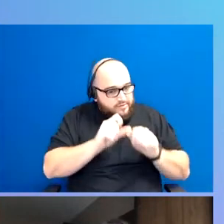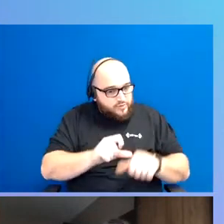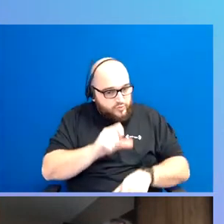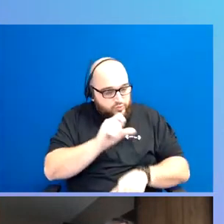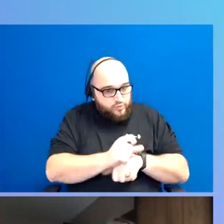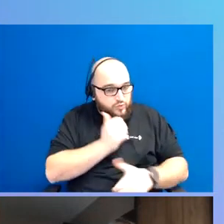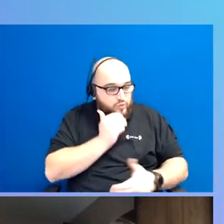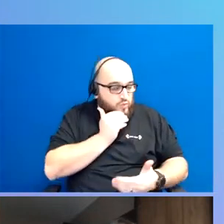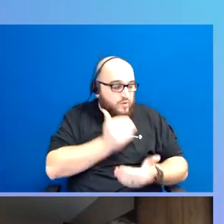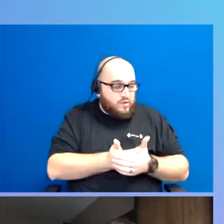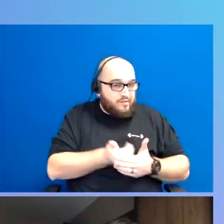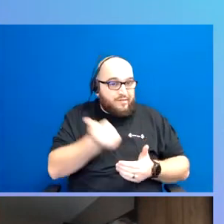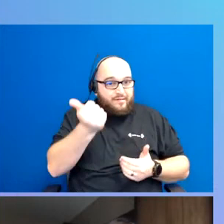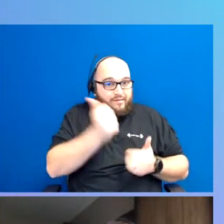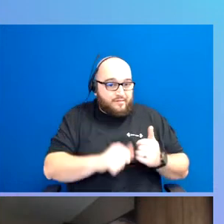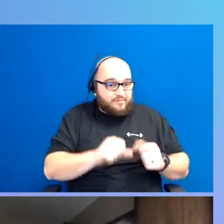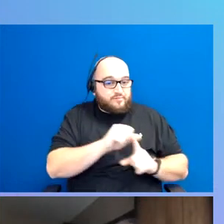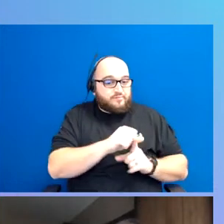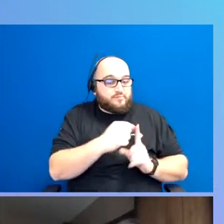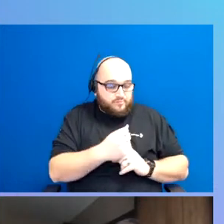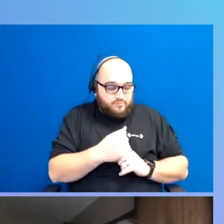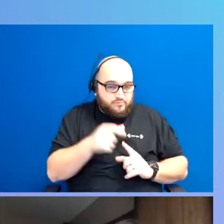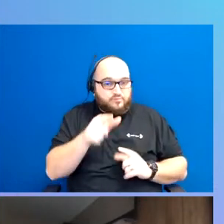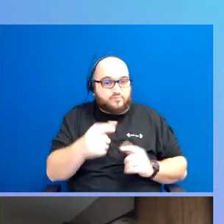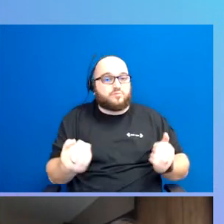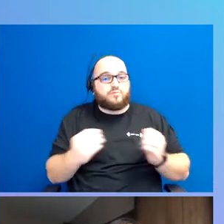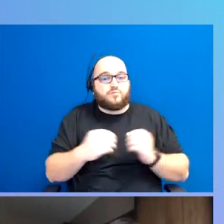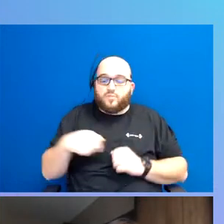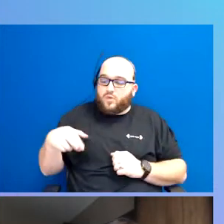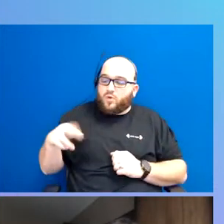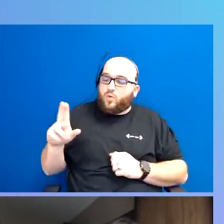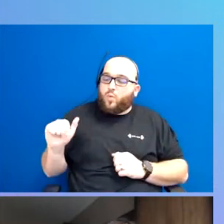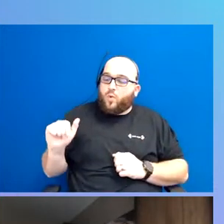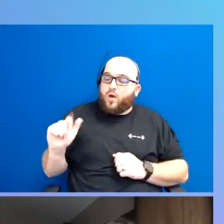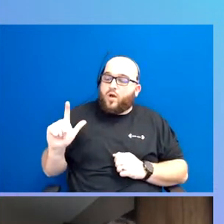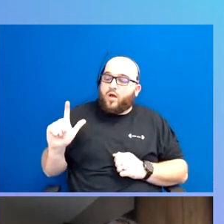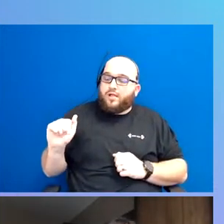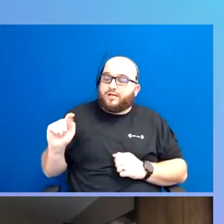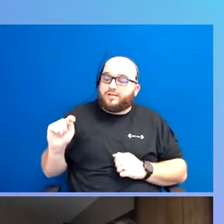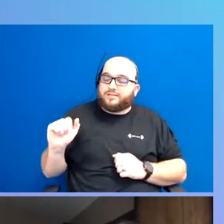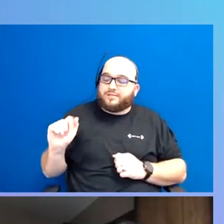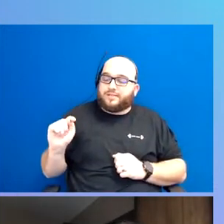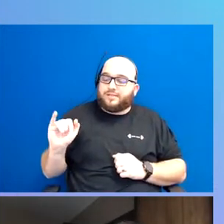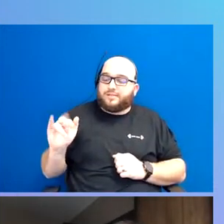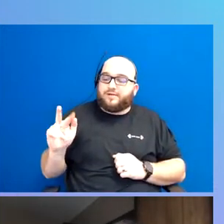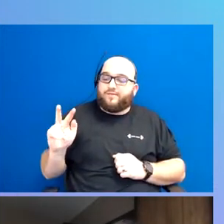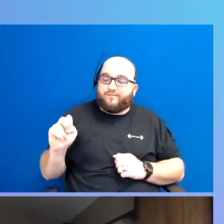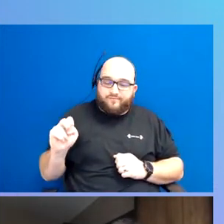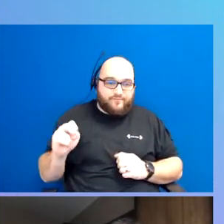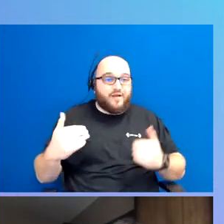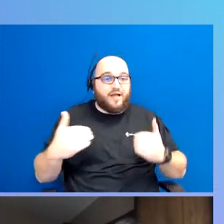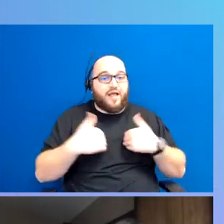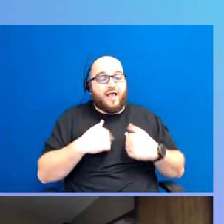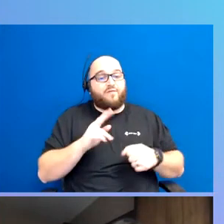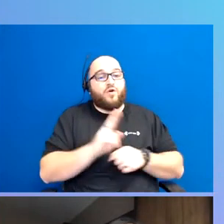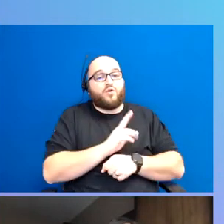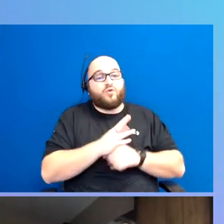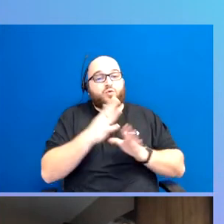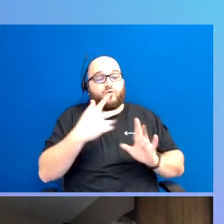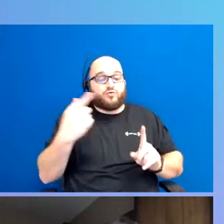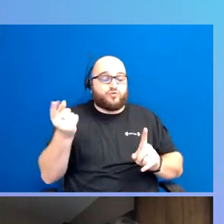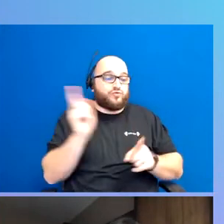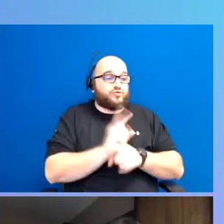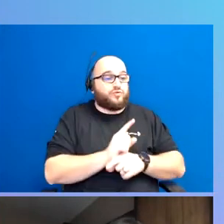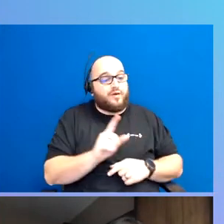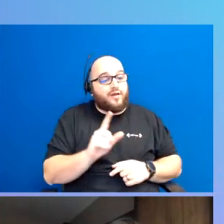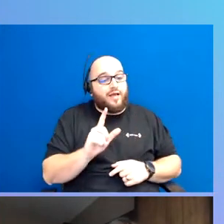in any setting I go to, this is more qualitative, but having a user come in and live demo